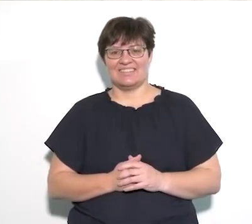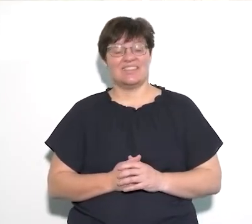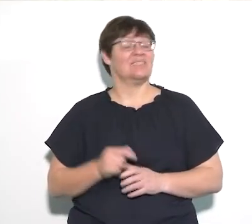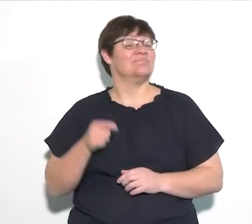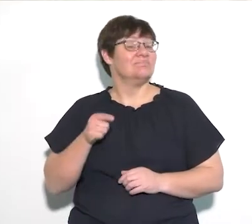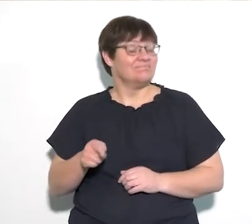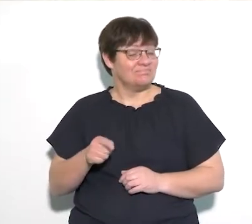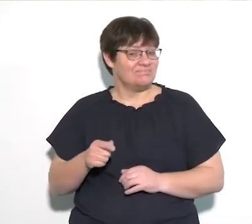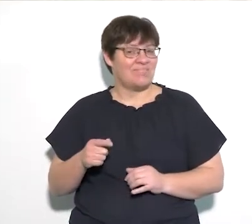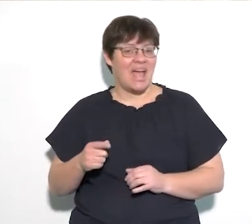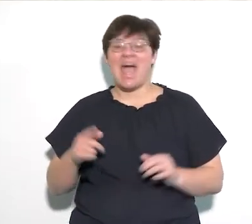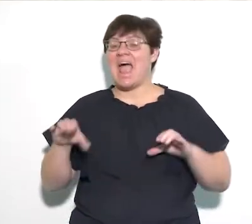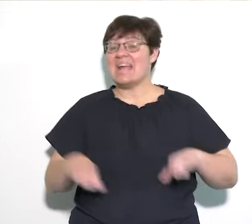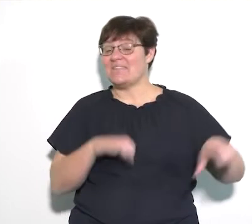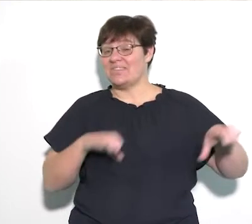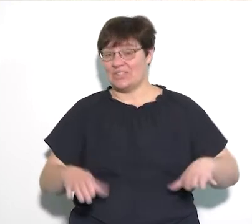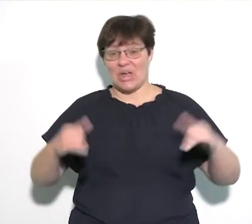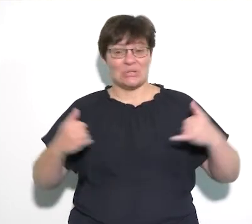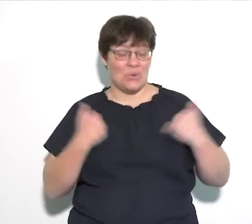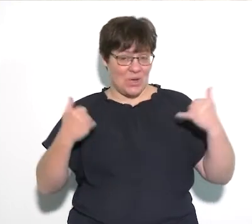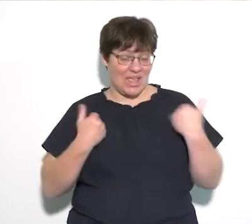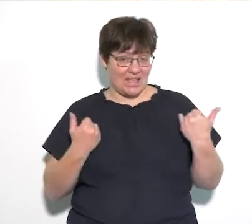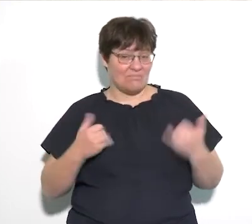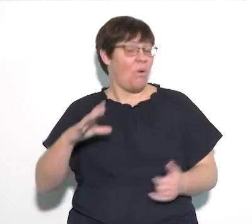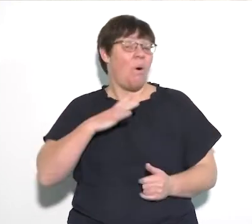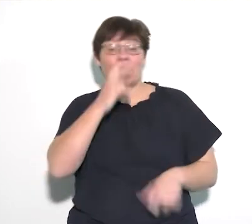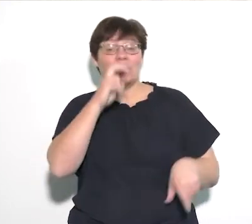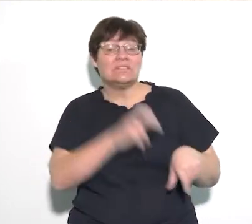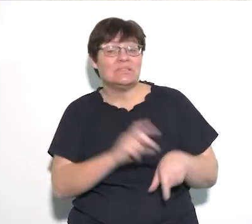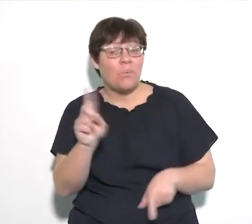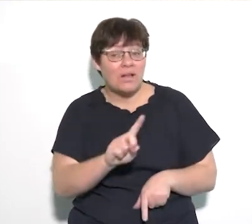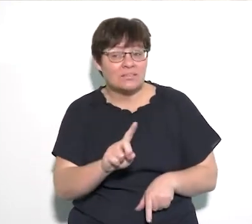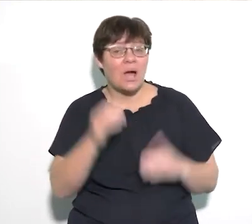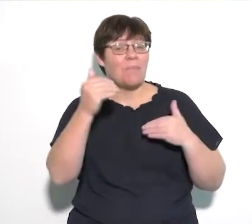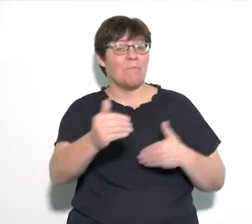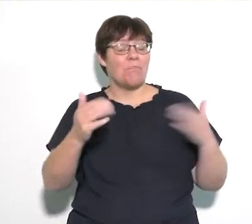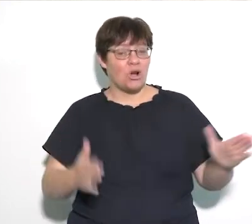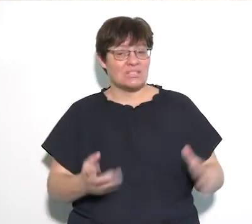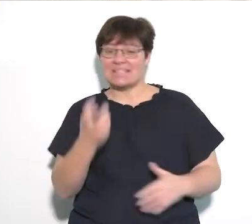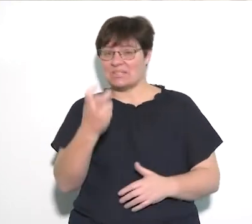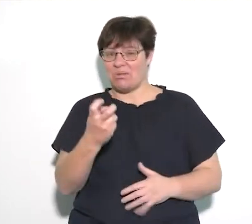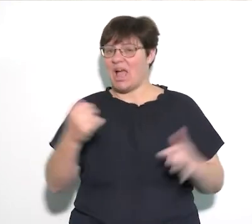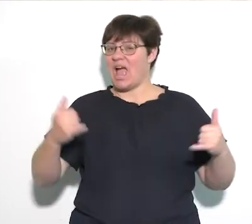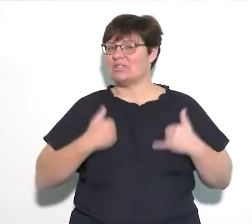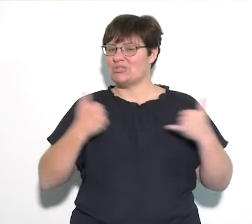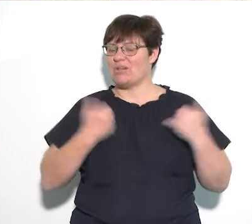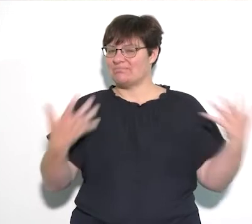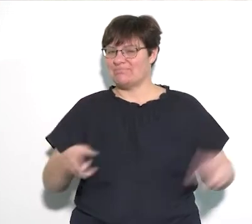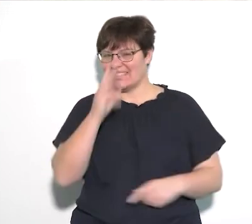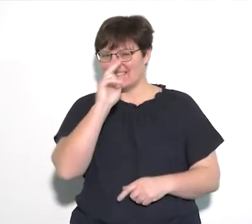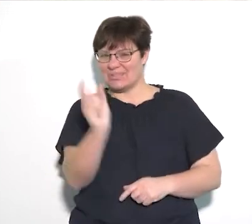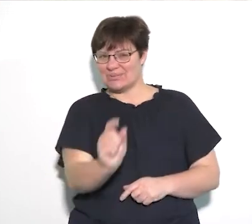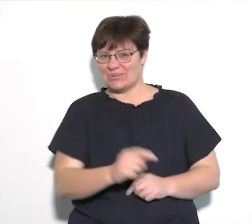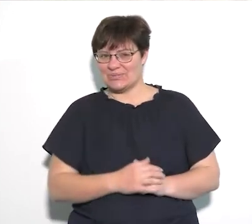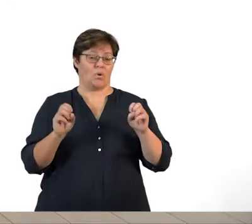This is a fun activity. All you need is a box and a tennis ball and you can have lots of fun. Hope to